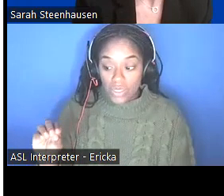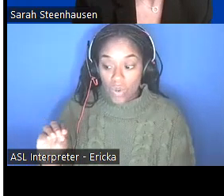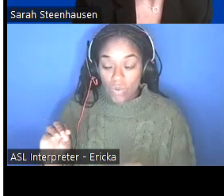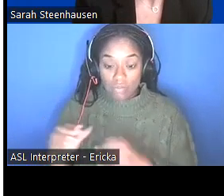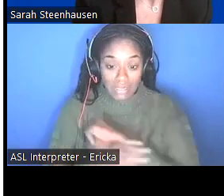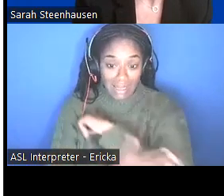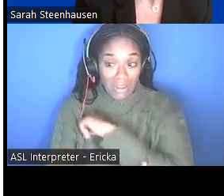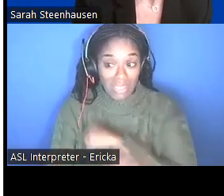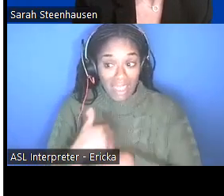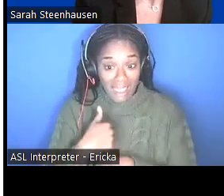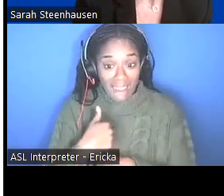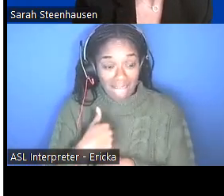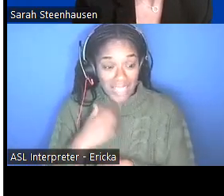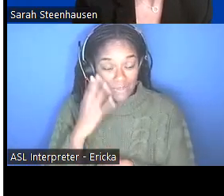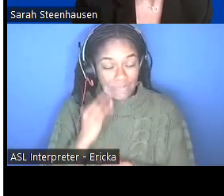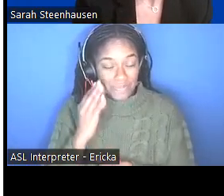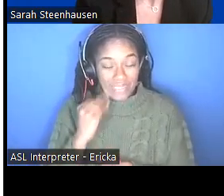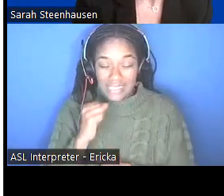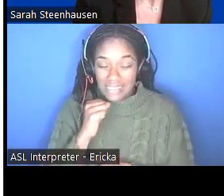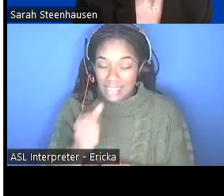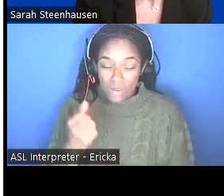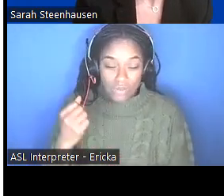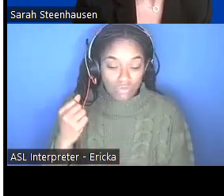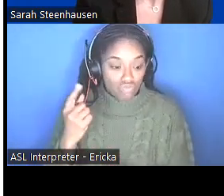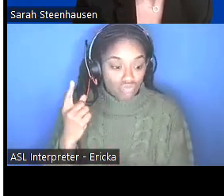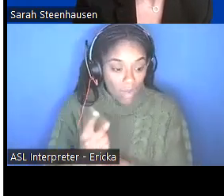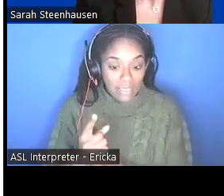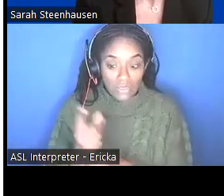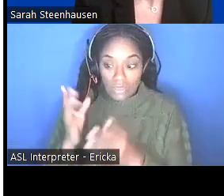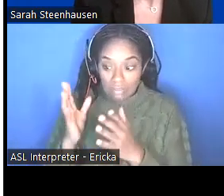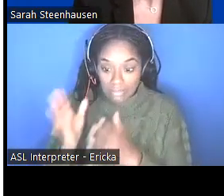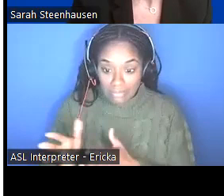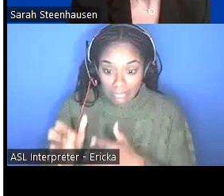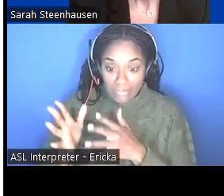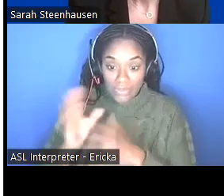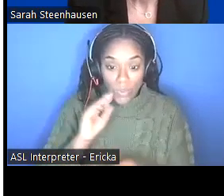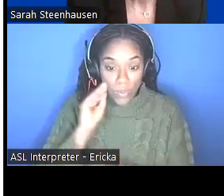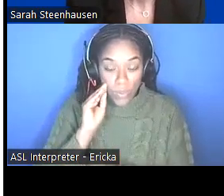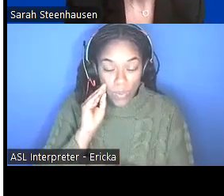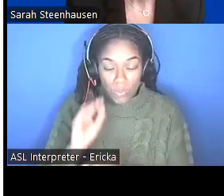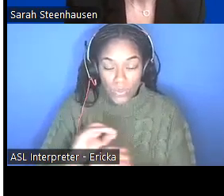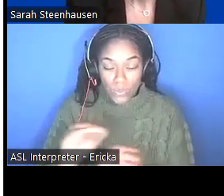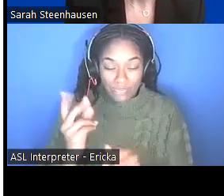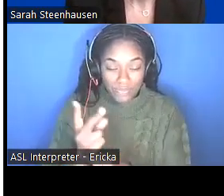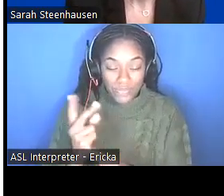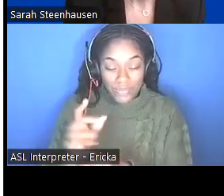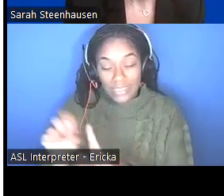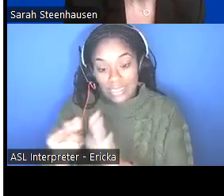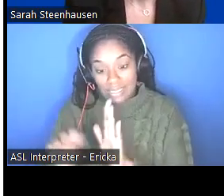endure. It's not right to leave us in our homes without care. The state has a responsibility to ensure